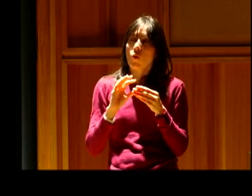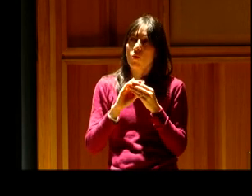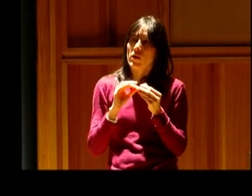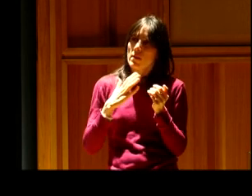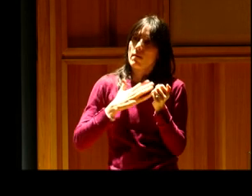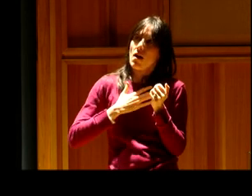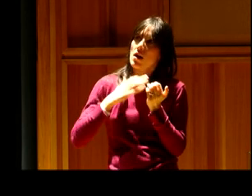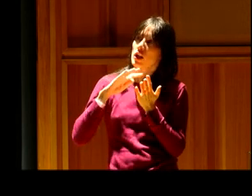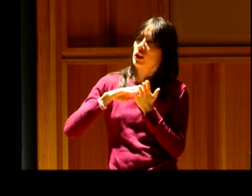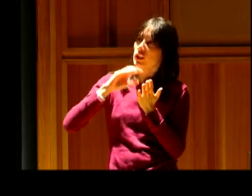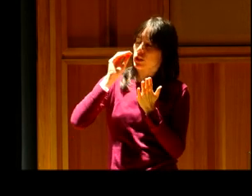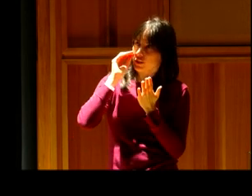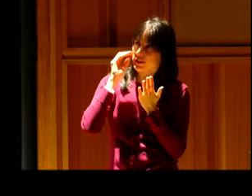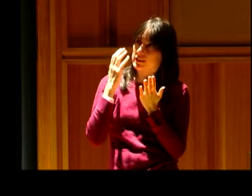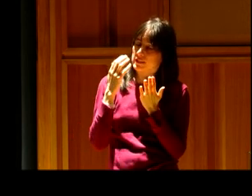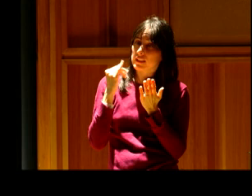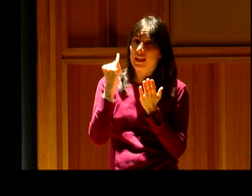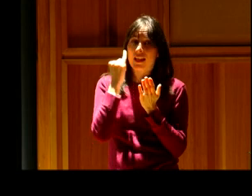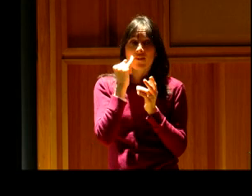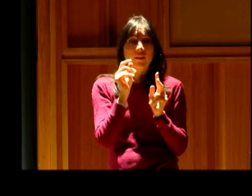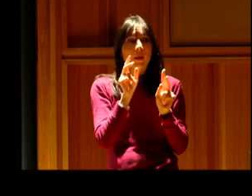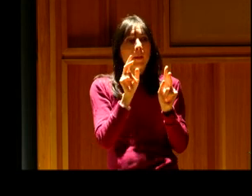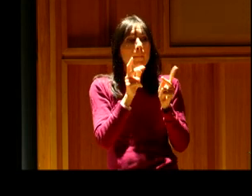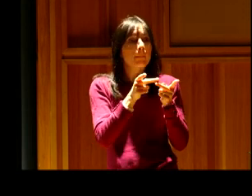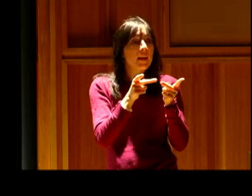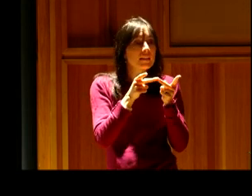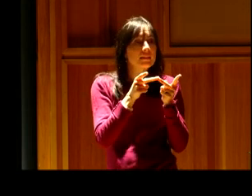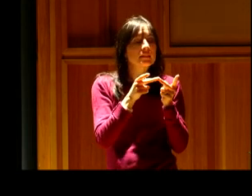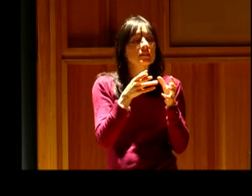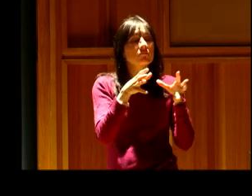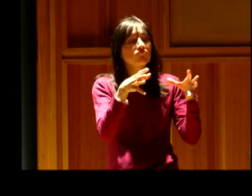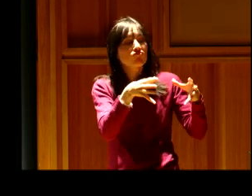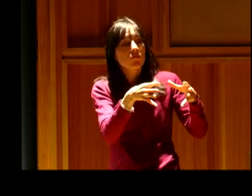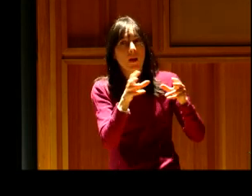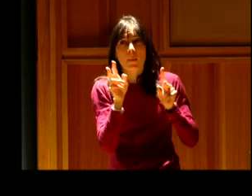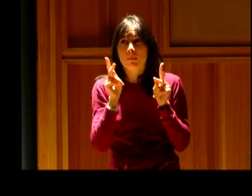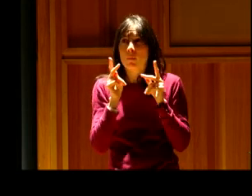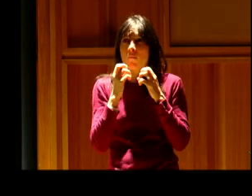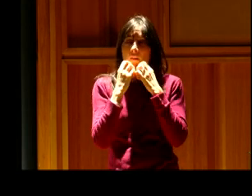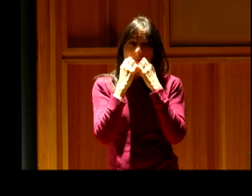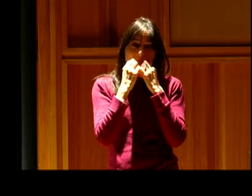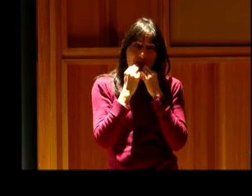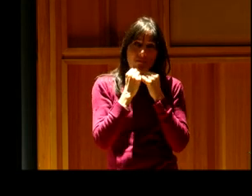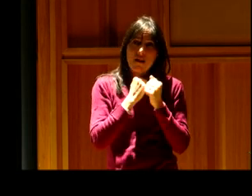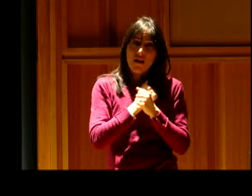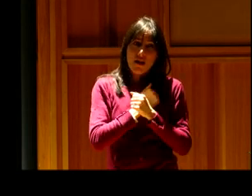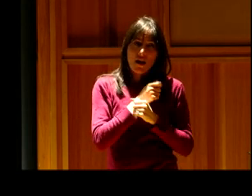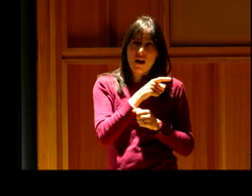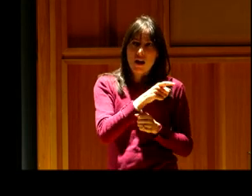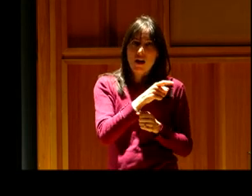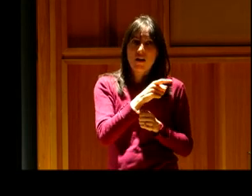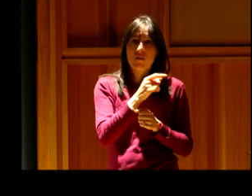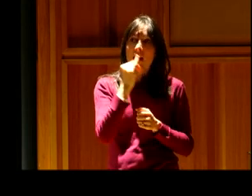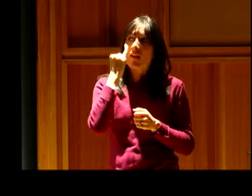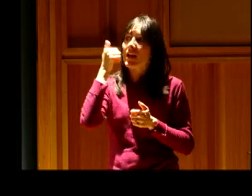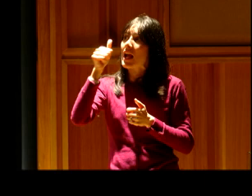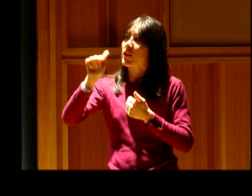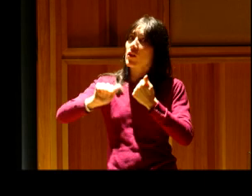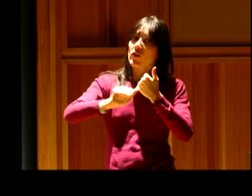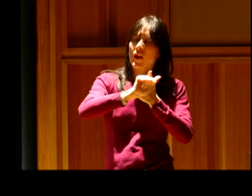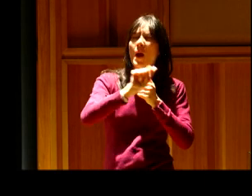that when places that people love are threatened, they fight with an energy and a tenacity